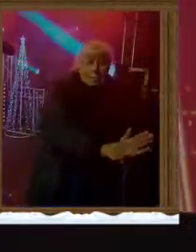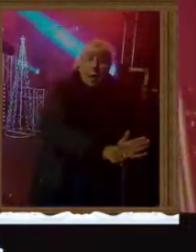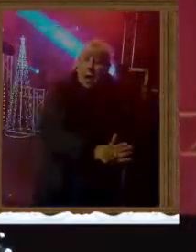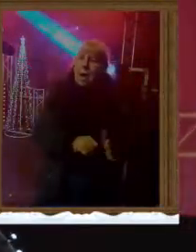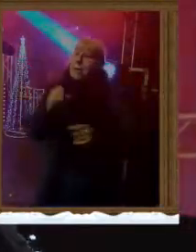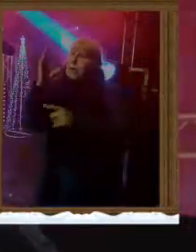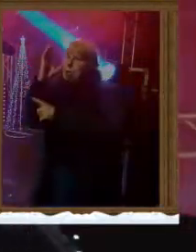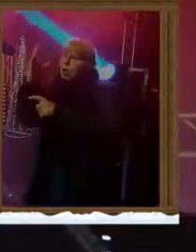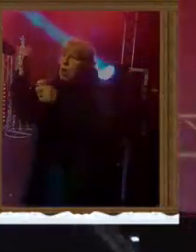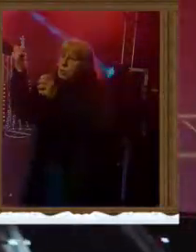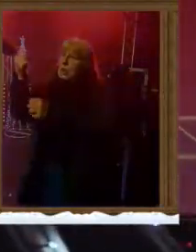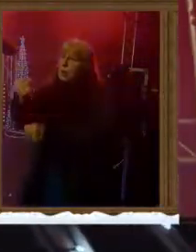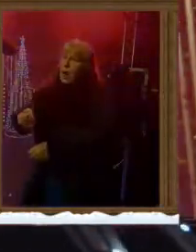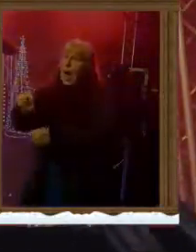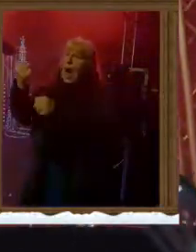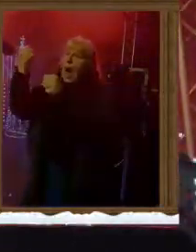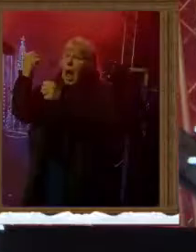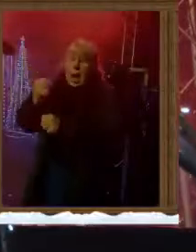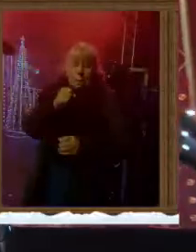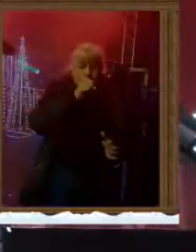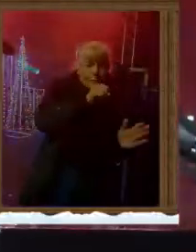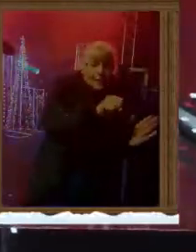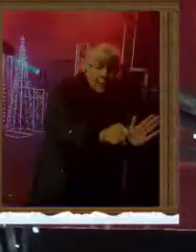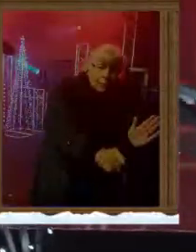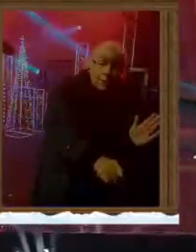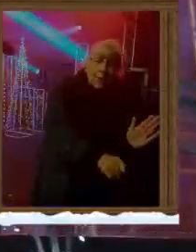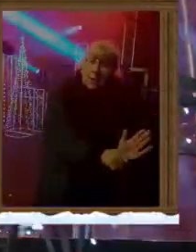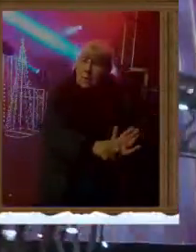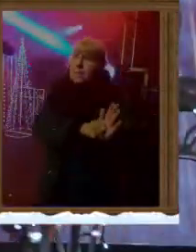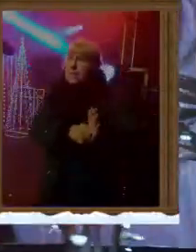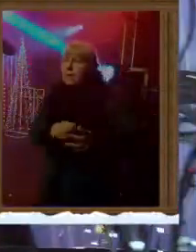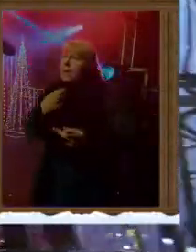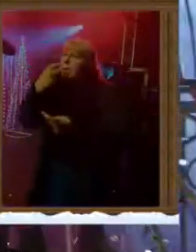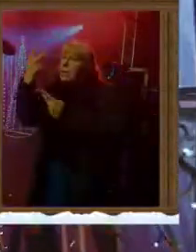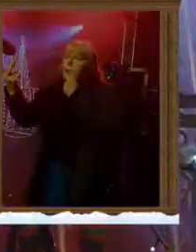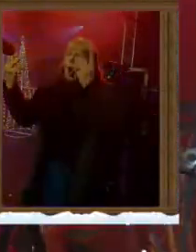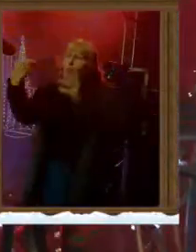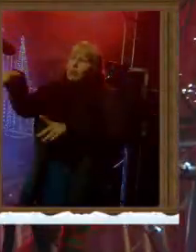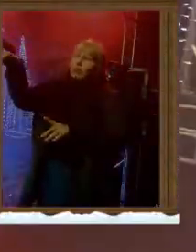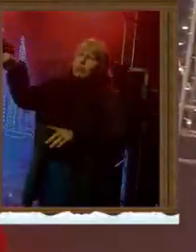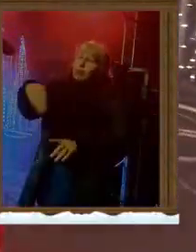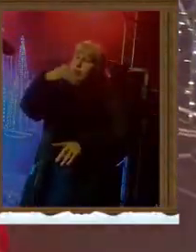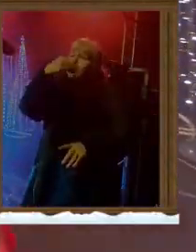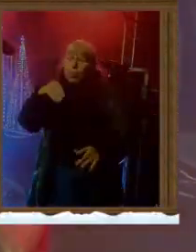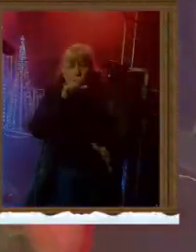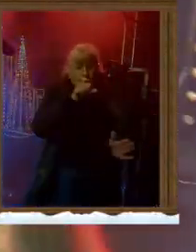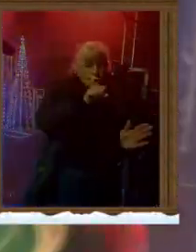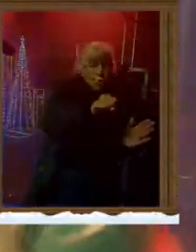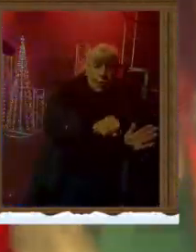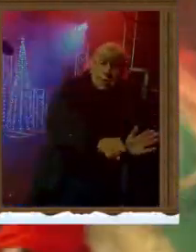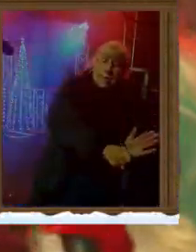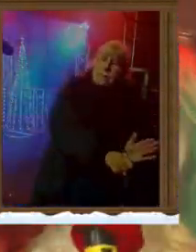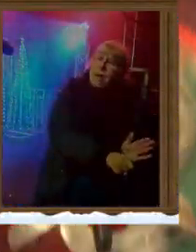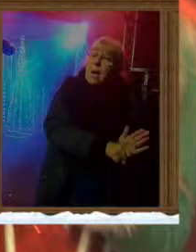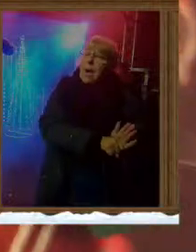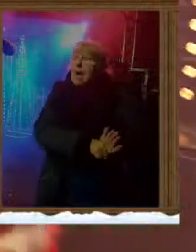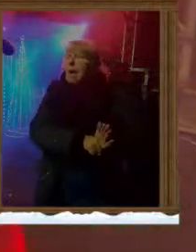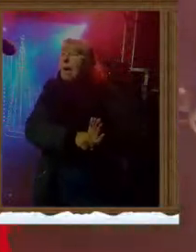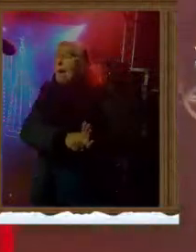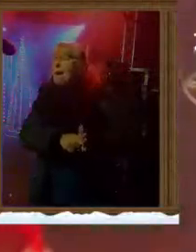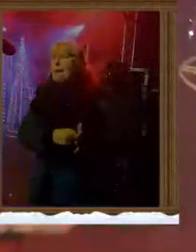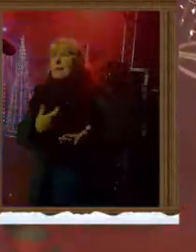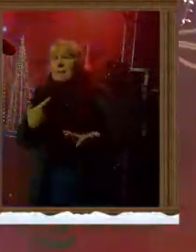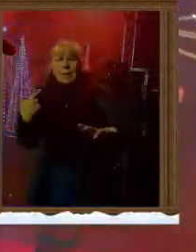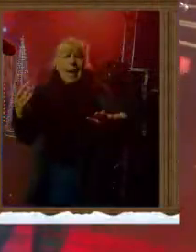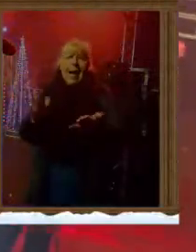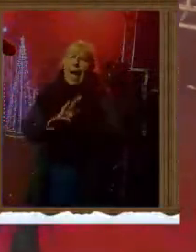church built in town. Christmas. They're ringing a song. Christmas. Such a